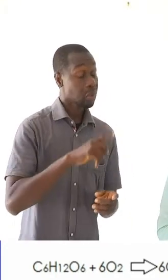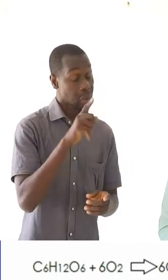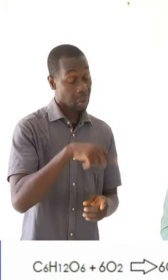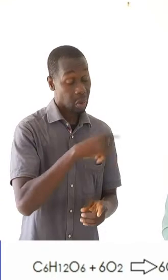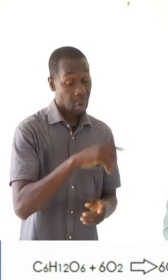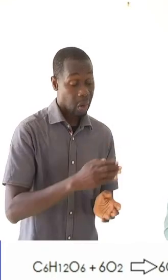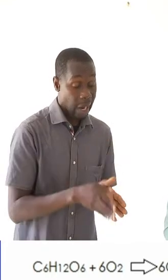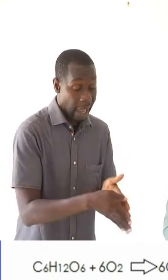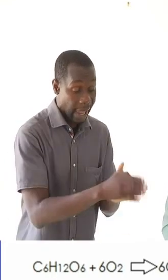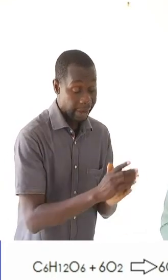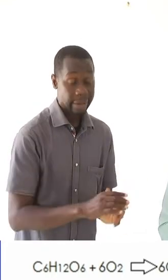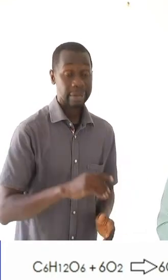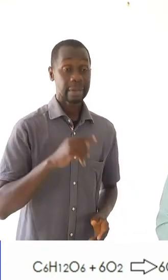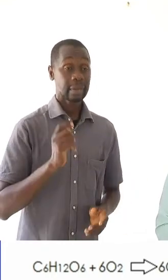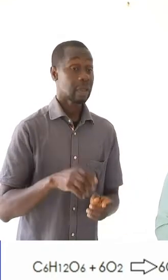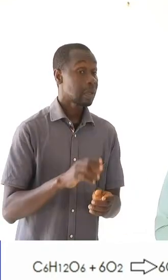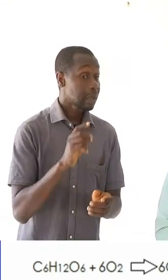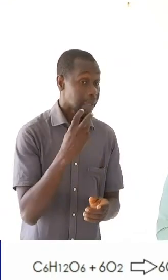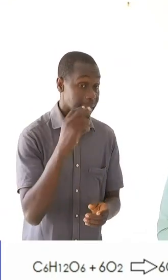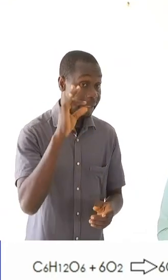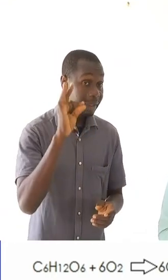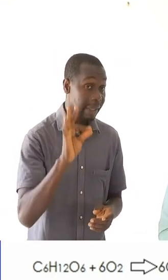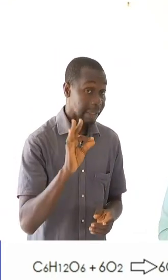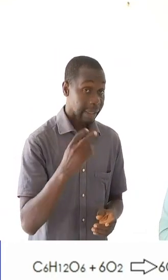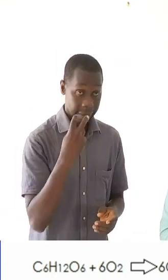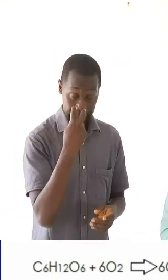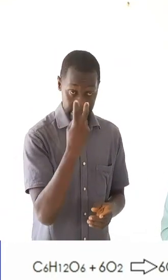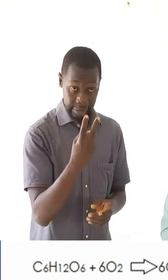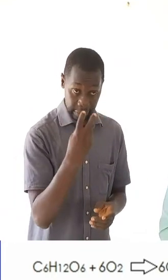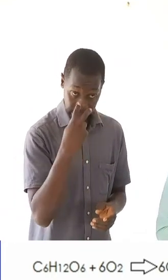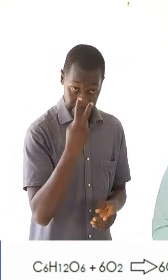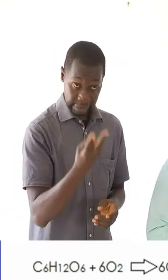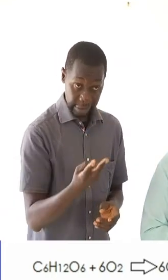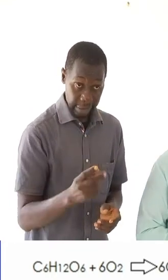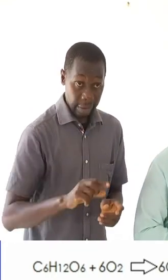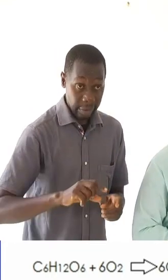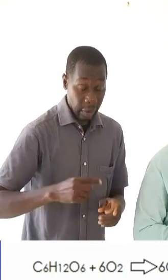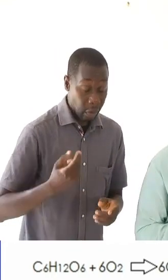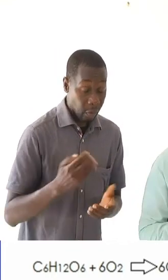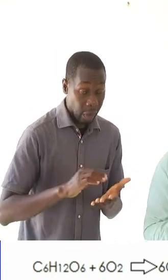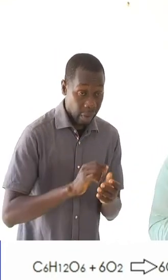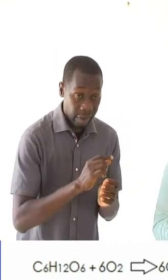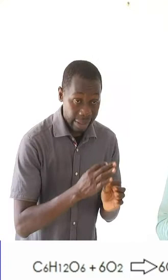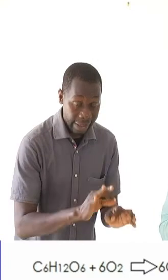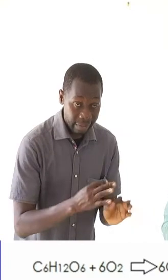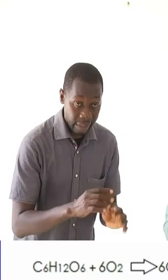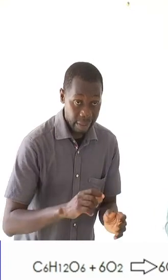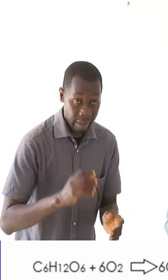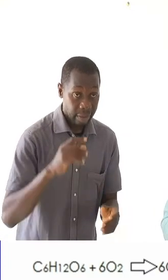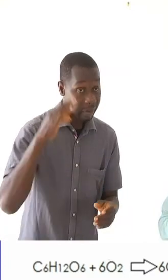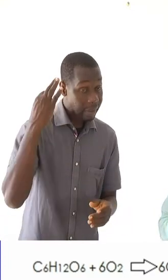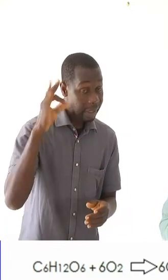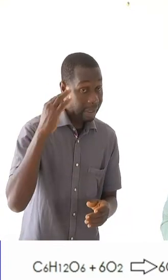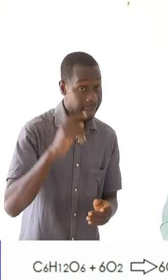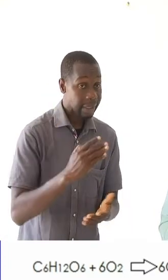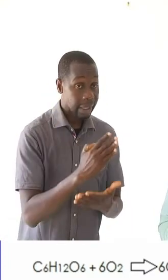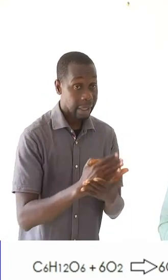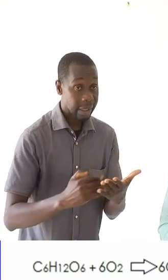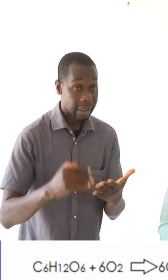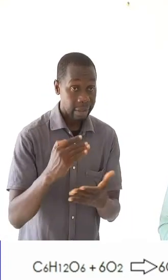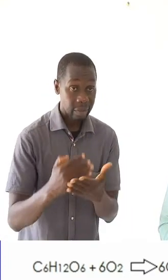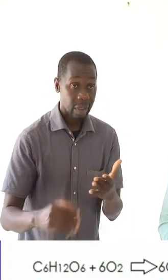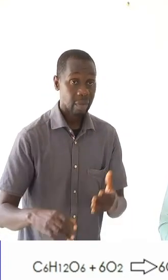area. So the trachea, we can see, as we described in the other lesson, It's divided into